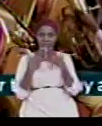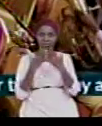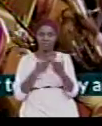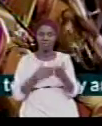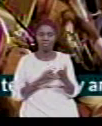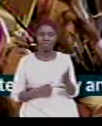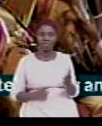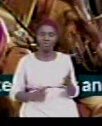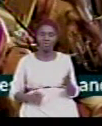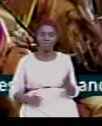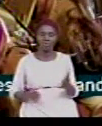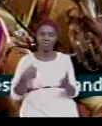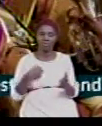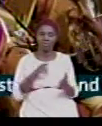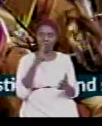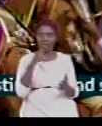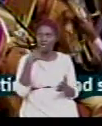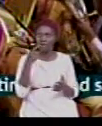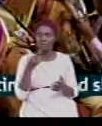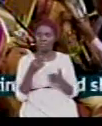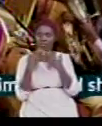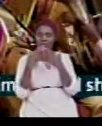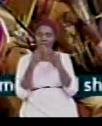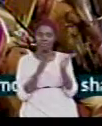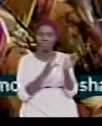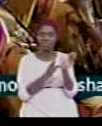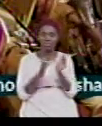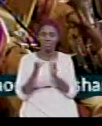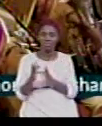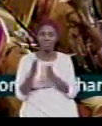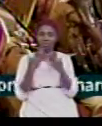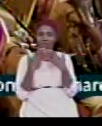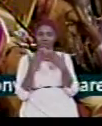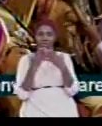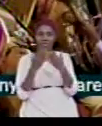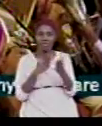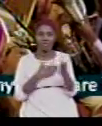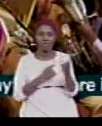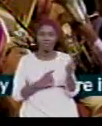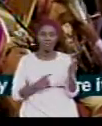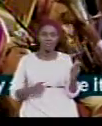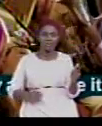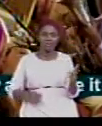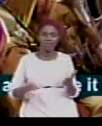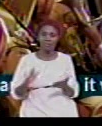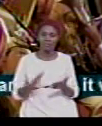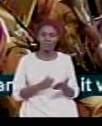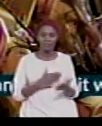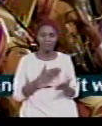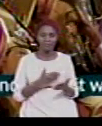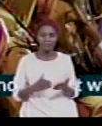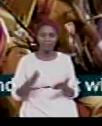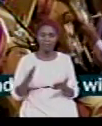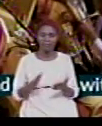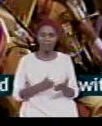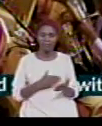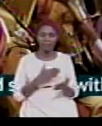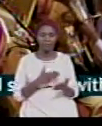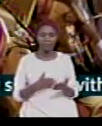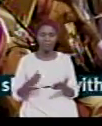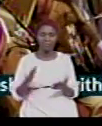Thank you, my Lord. We are saying thank you, Jesus. Oh, we are saying thank